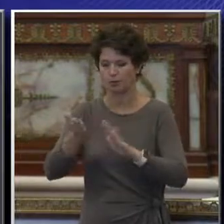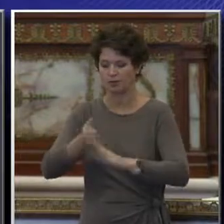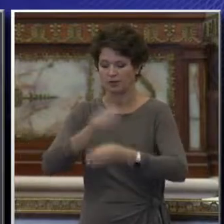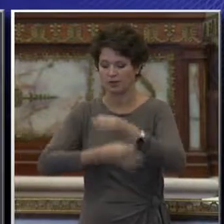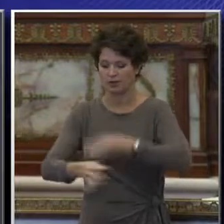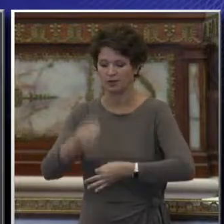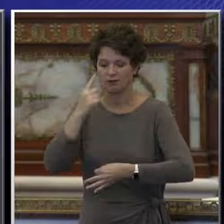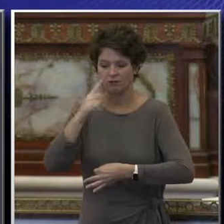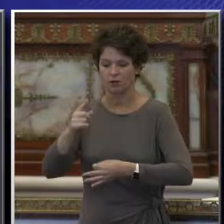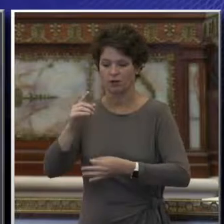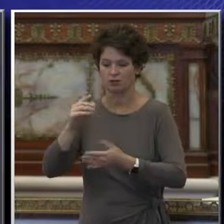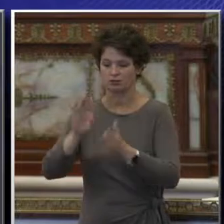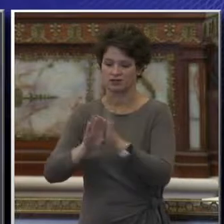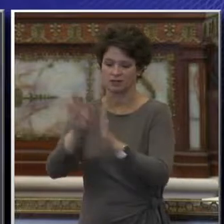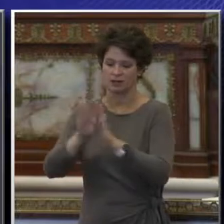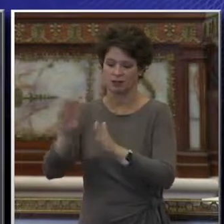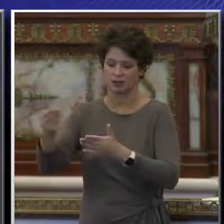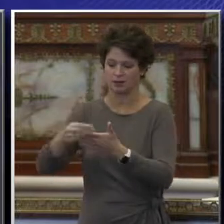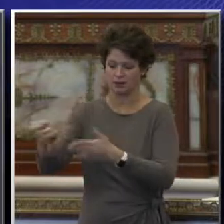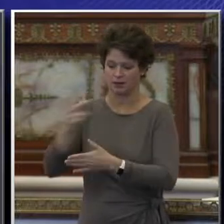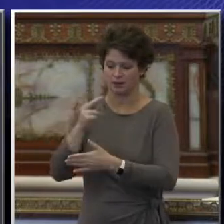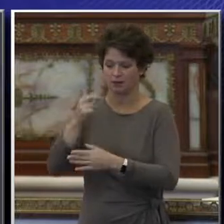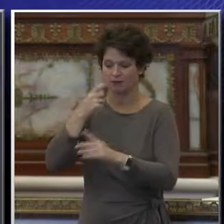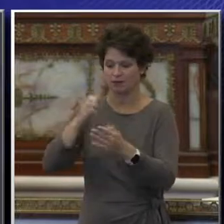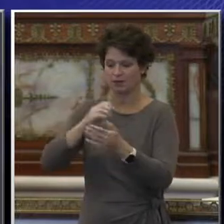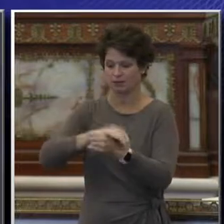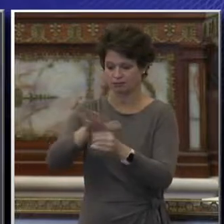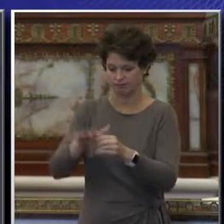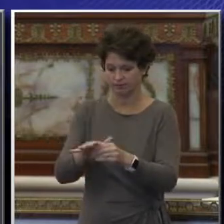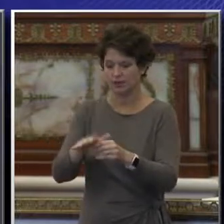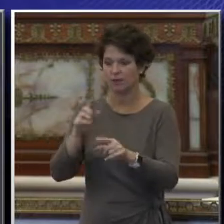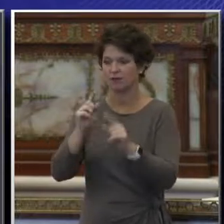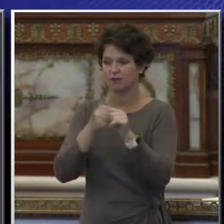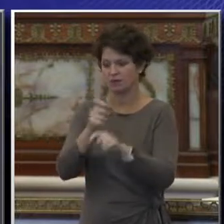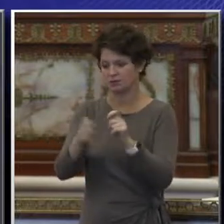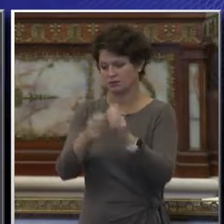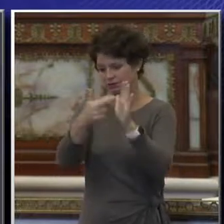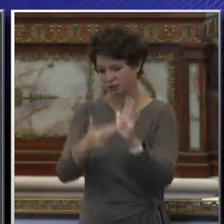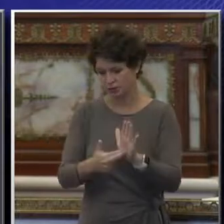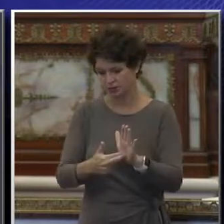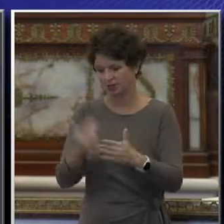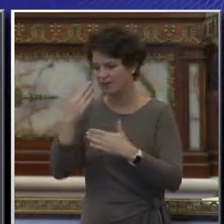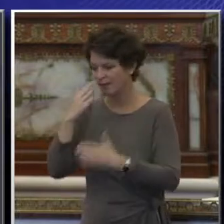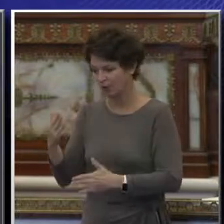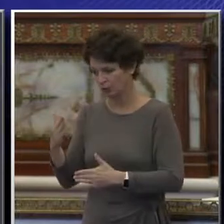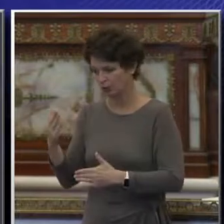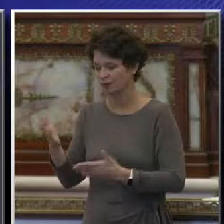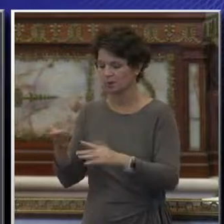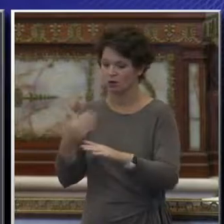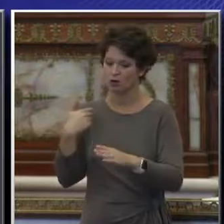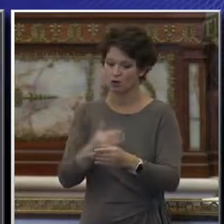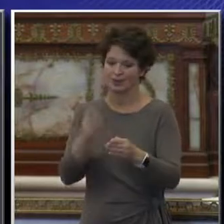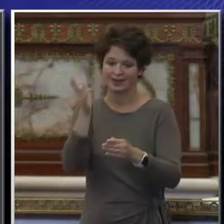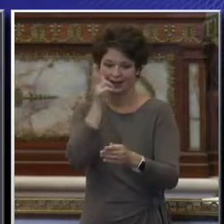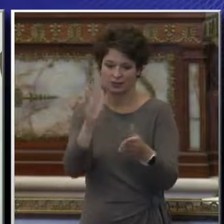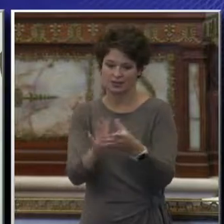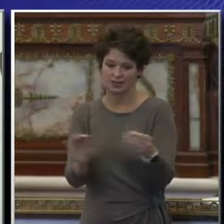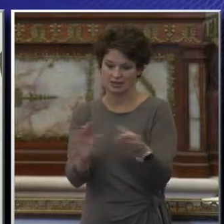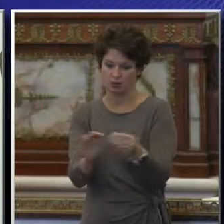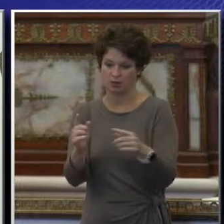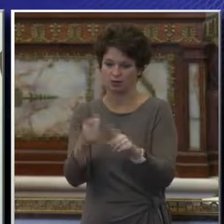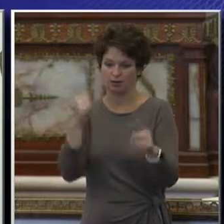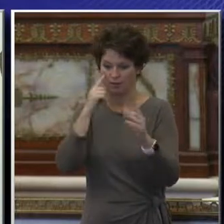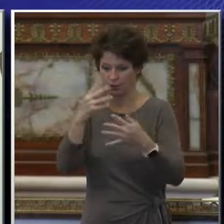the COVID-19 pandemic, all under certain terms and conditions. Thank you, Mr. Iannuzzi. Before we begin to hear testimony from